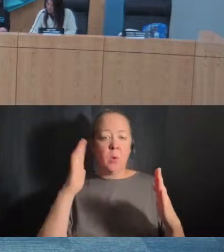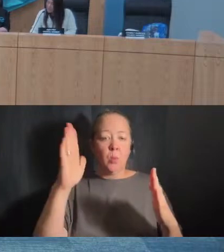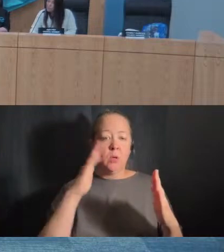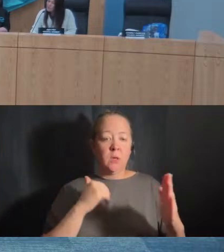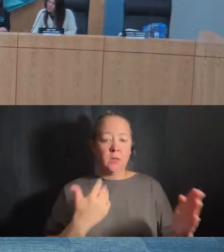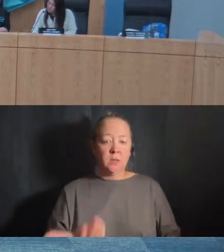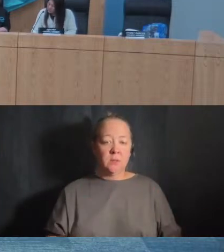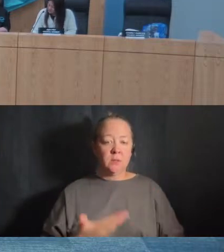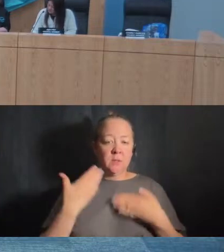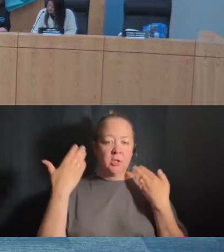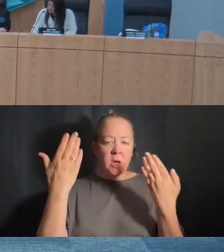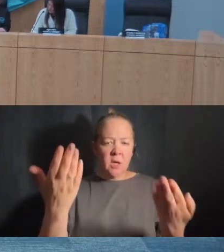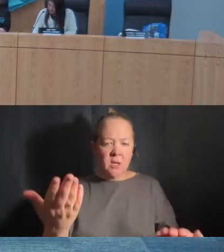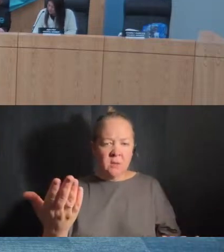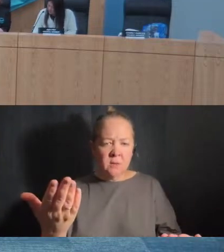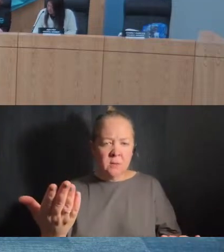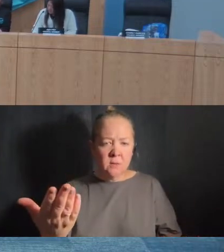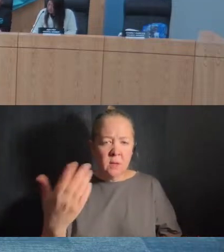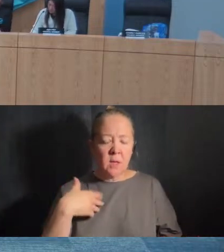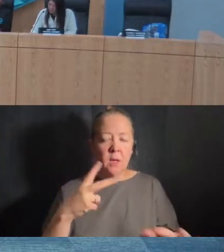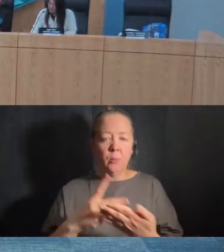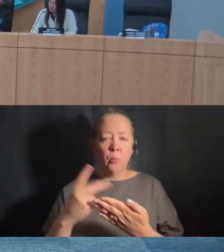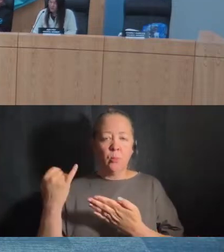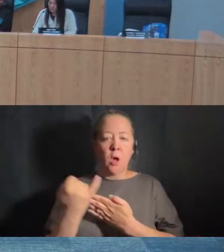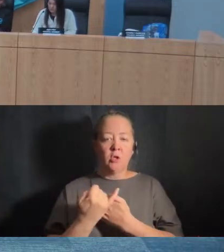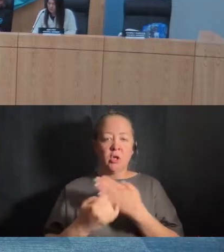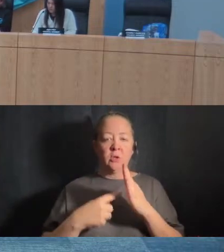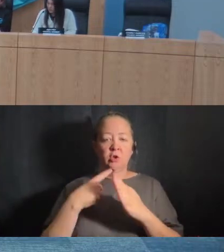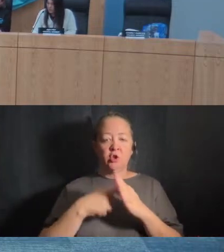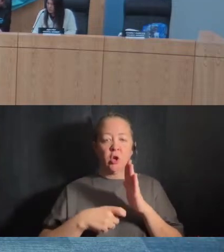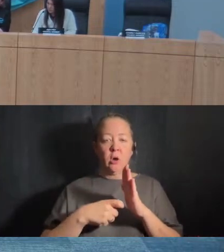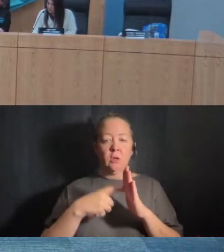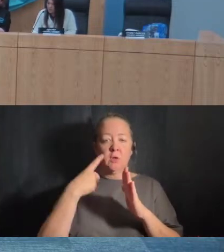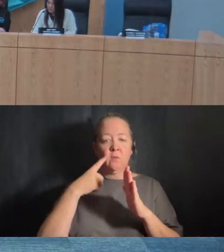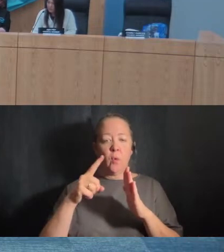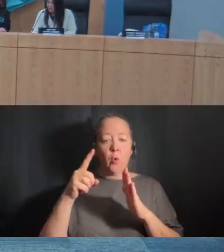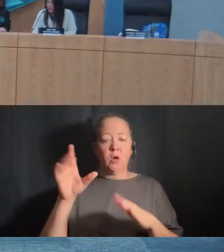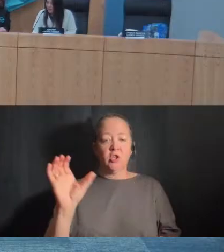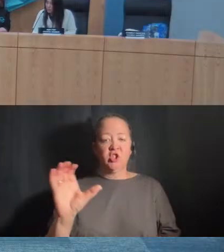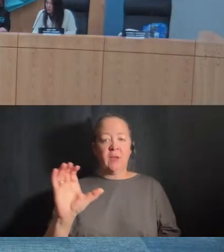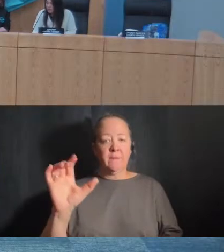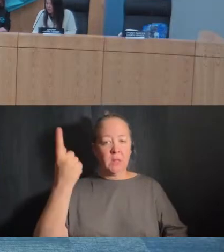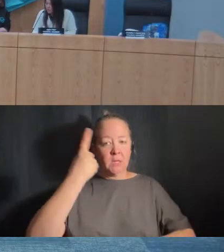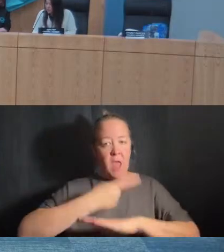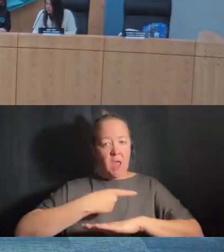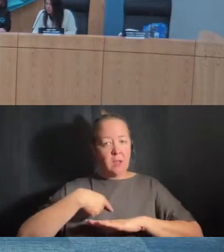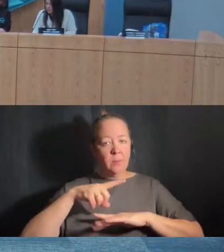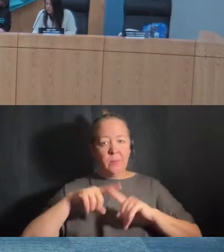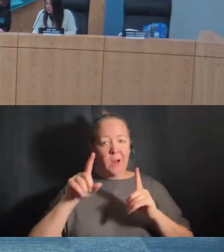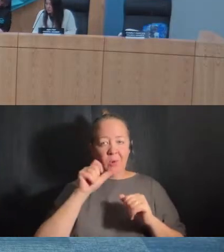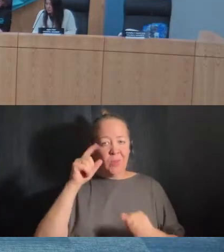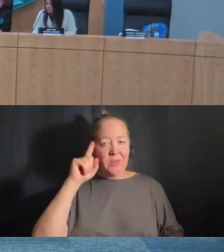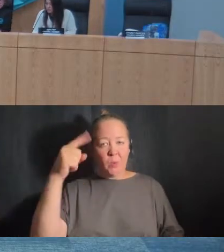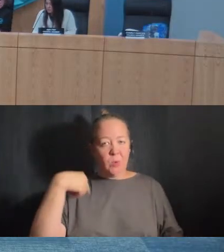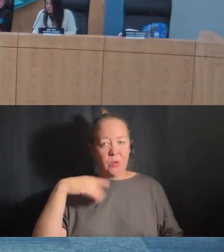So those kind of things. It's not about the staff. I'm saying, let's look at the wants and the needs. I want